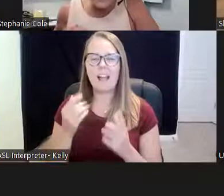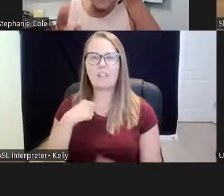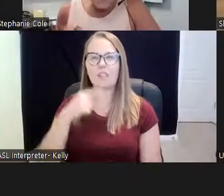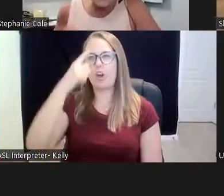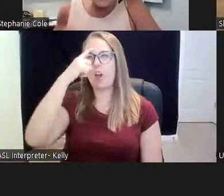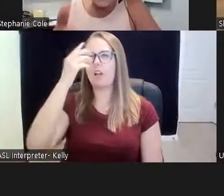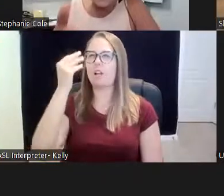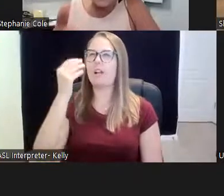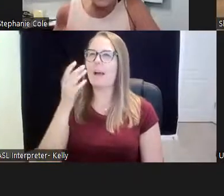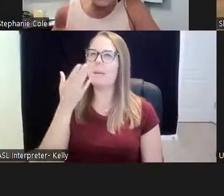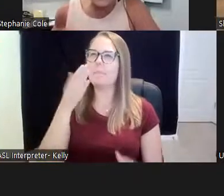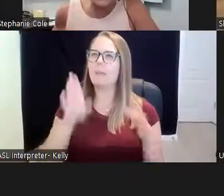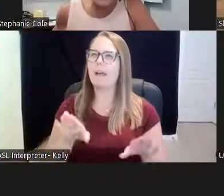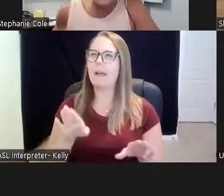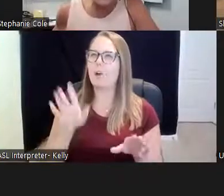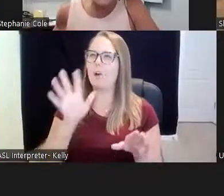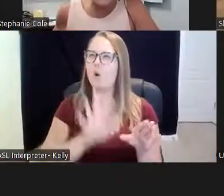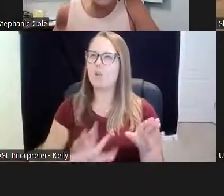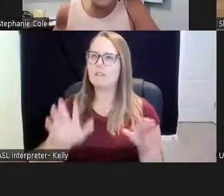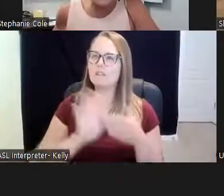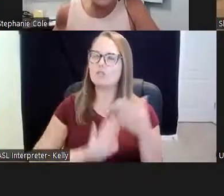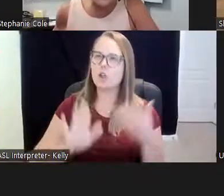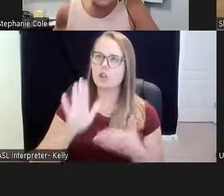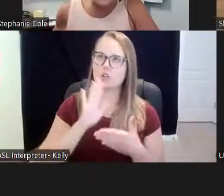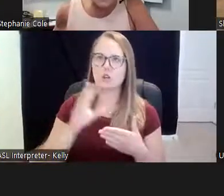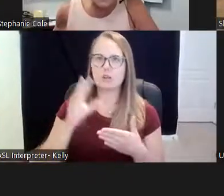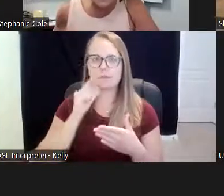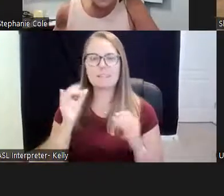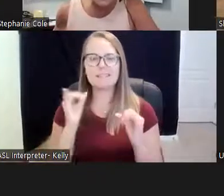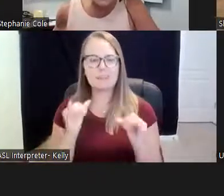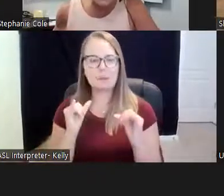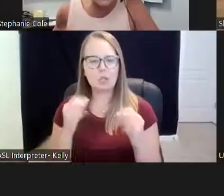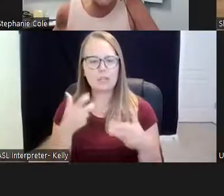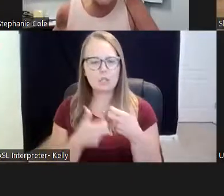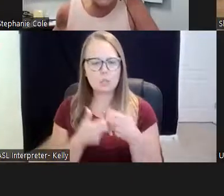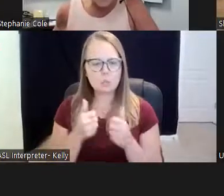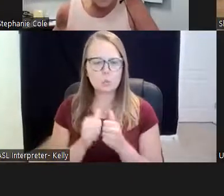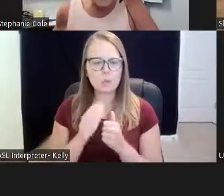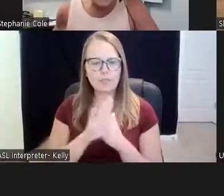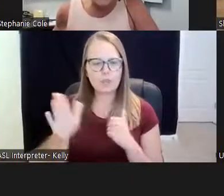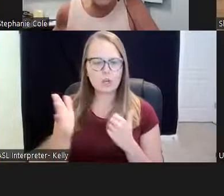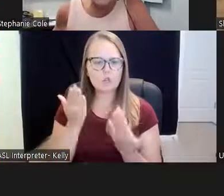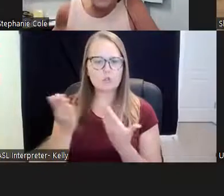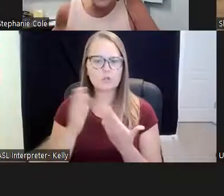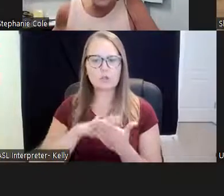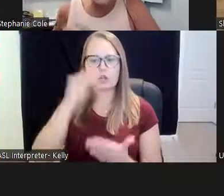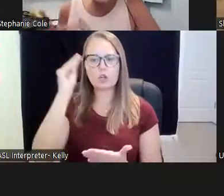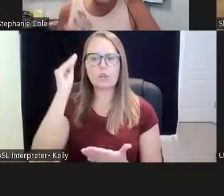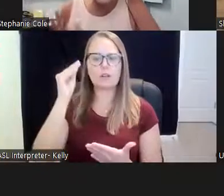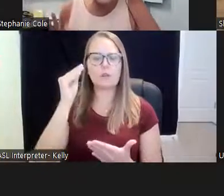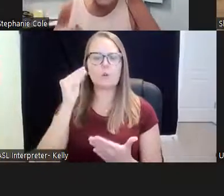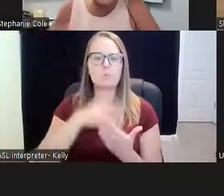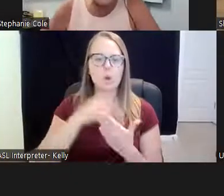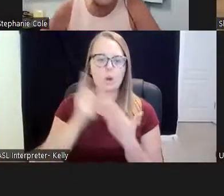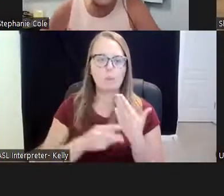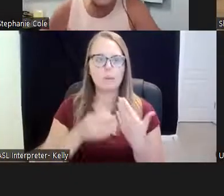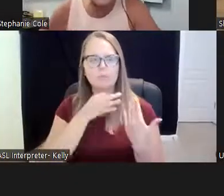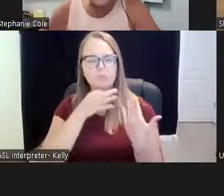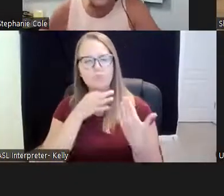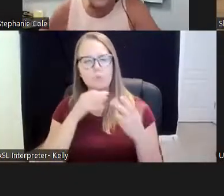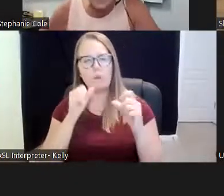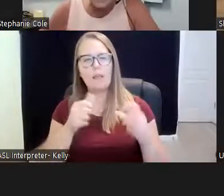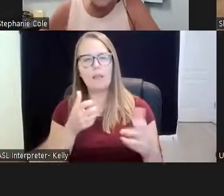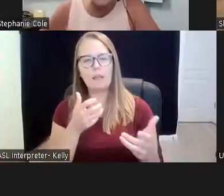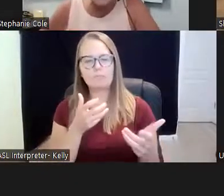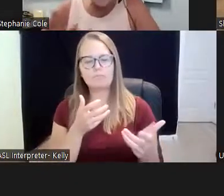bet all these colleges across Pennsylvania are going through similar issues with their service learning programs. And I wonder if we could help meet